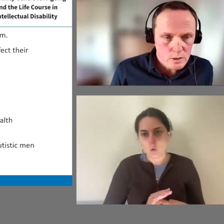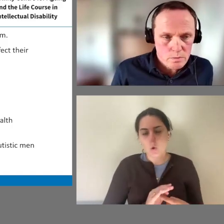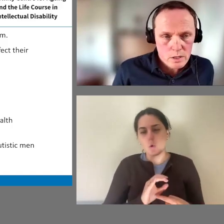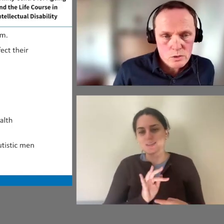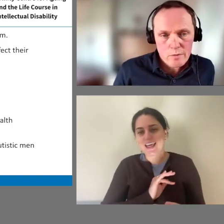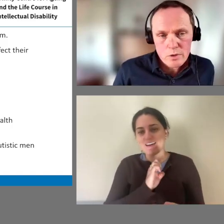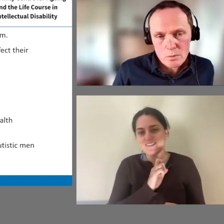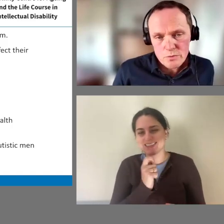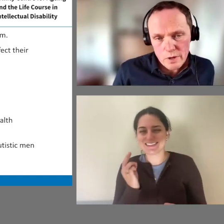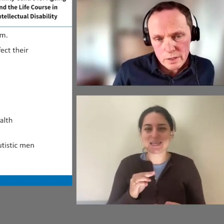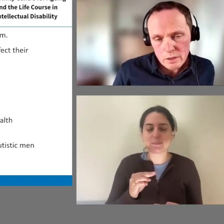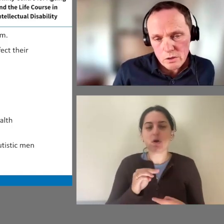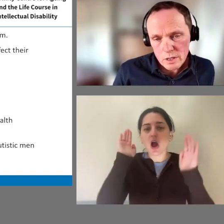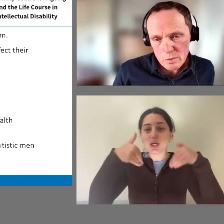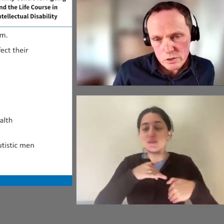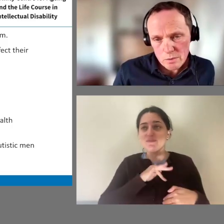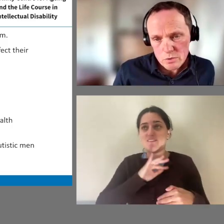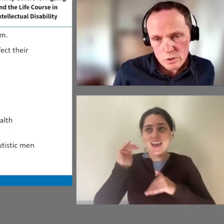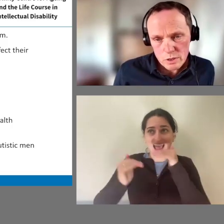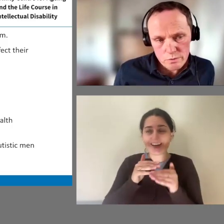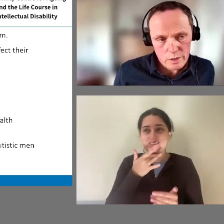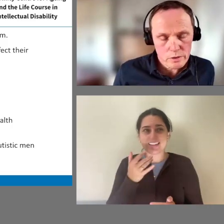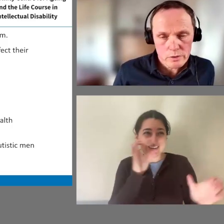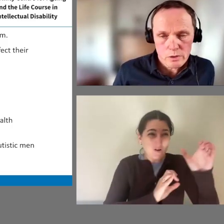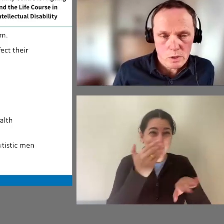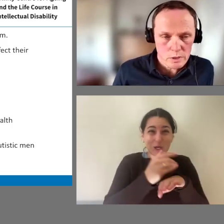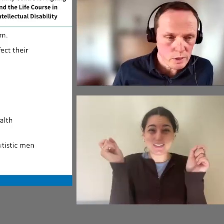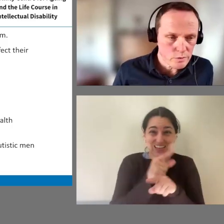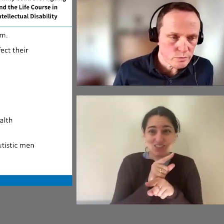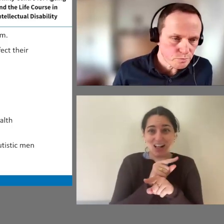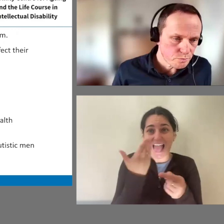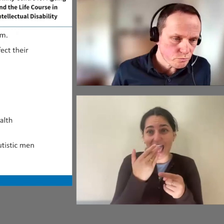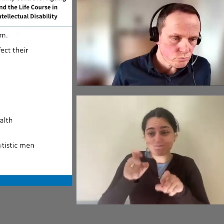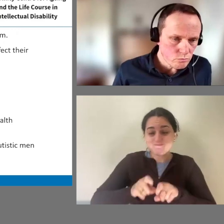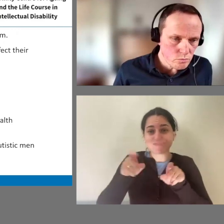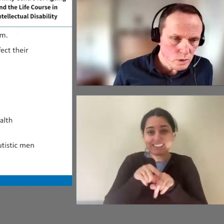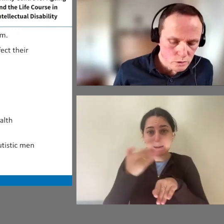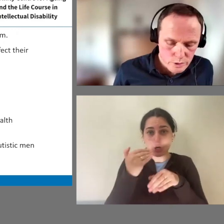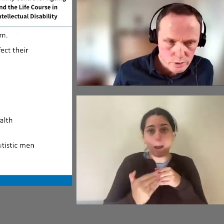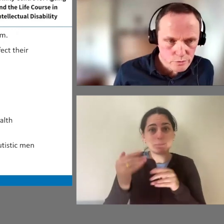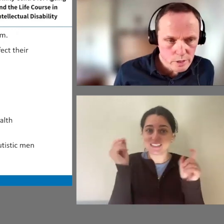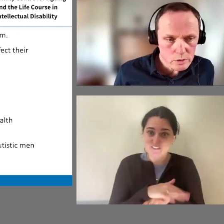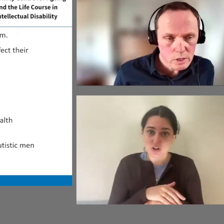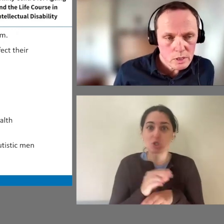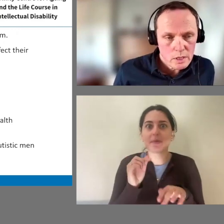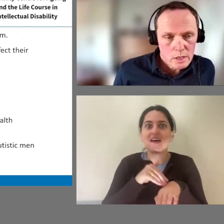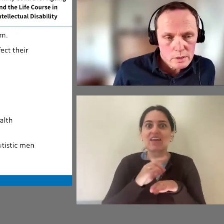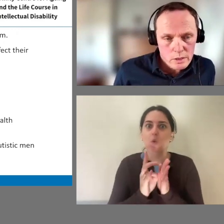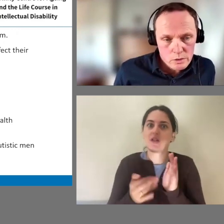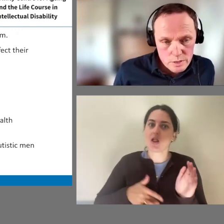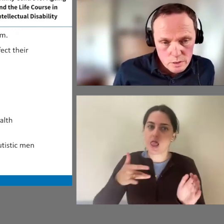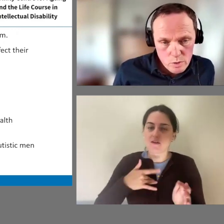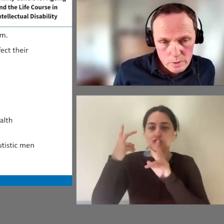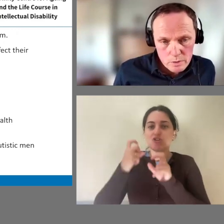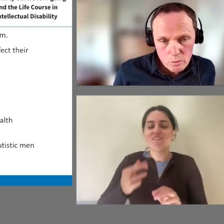autistic adults may also have problems finding or keeping jobs, which can affect their quality of life. The research found